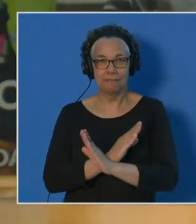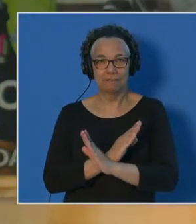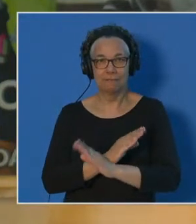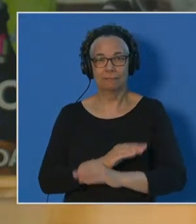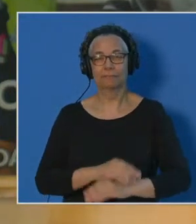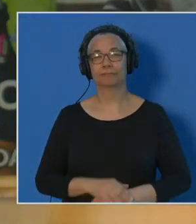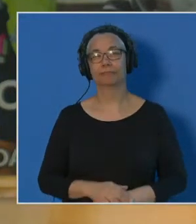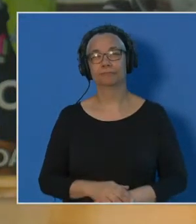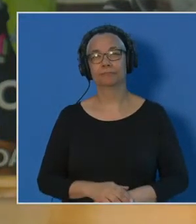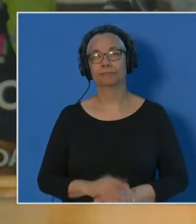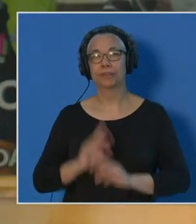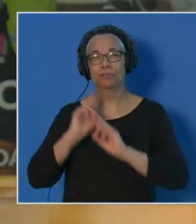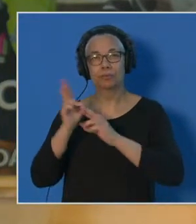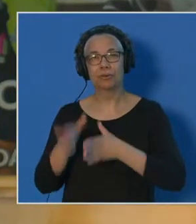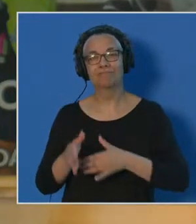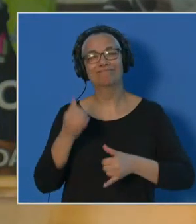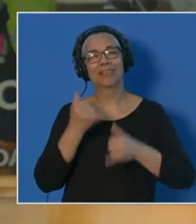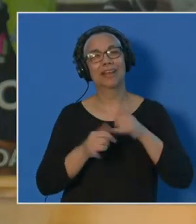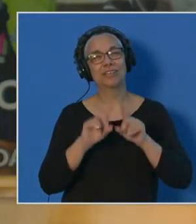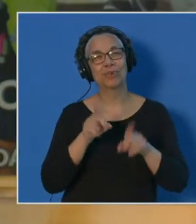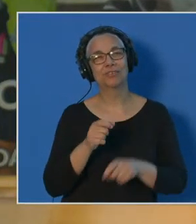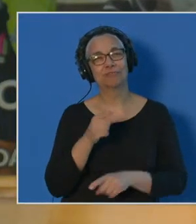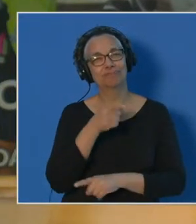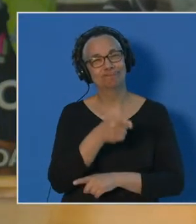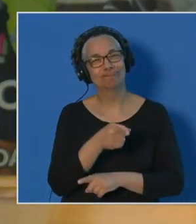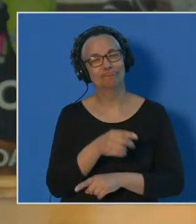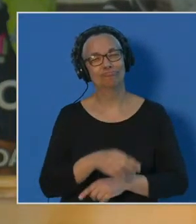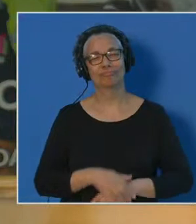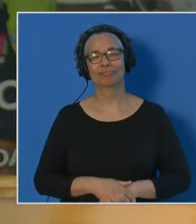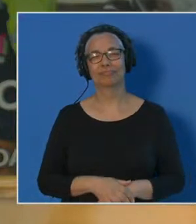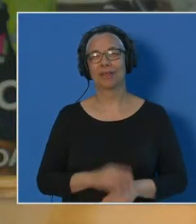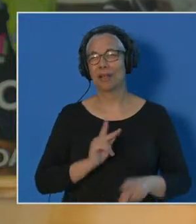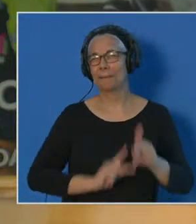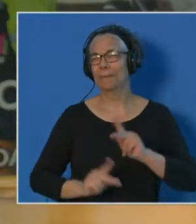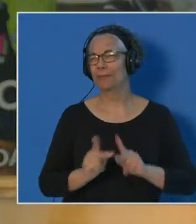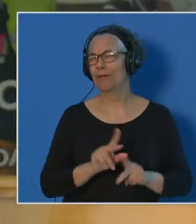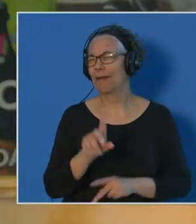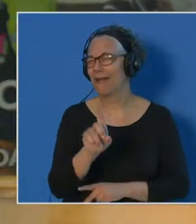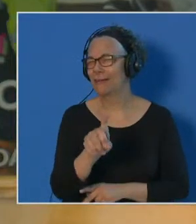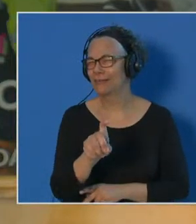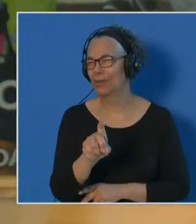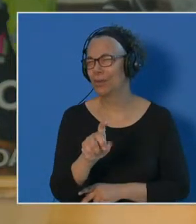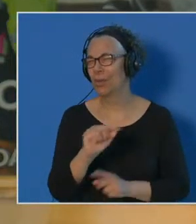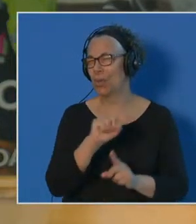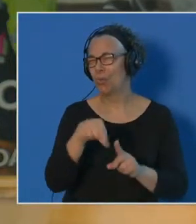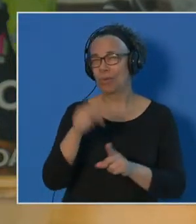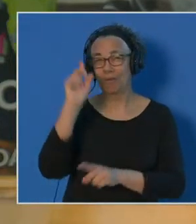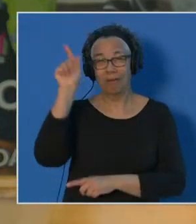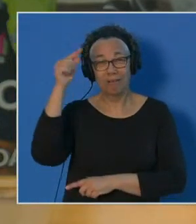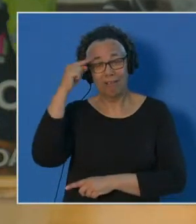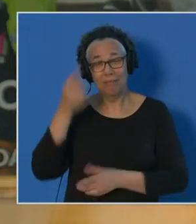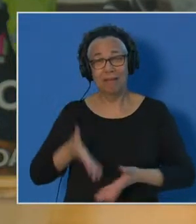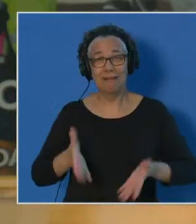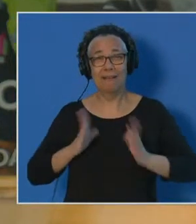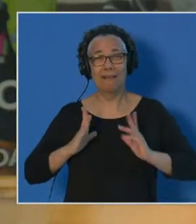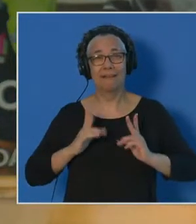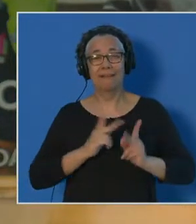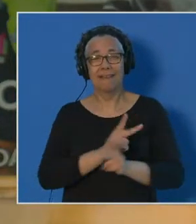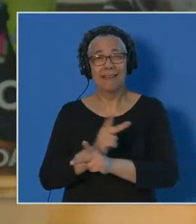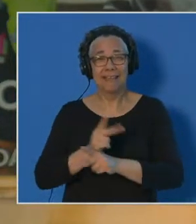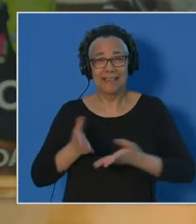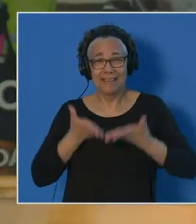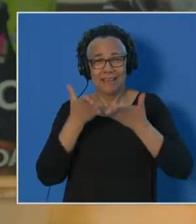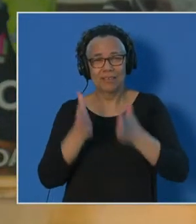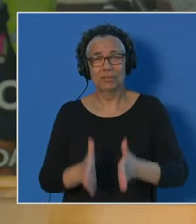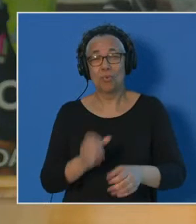you. And my last question for you as well. Persons want to know, when will government allow caregivers the opportunity to work at 2